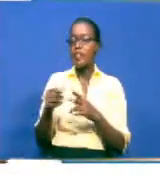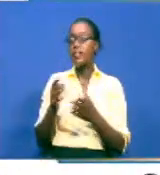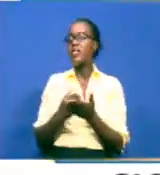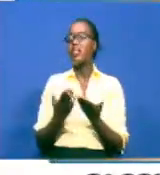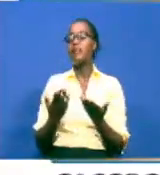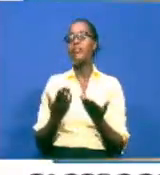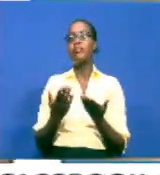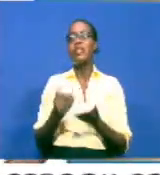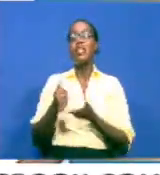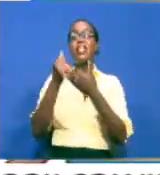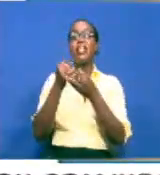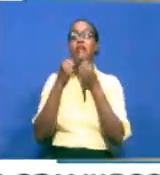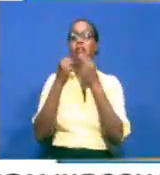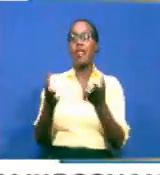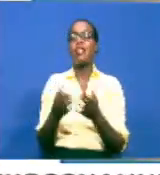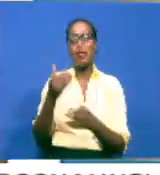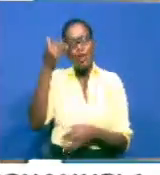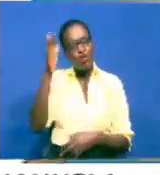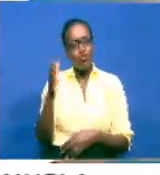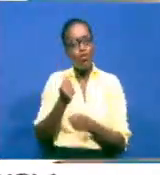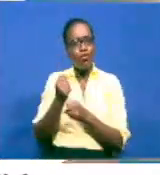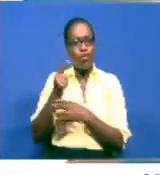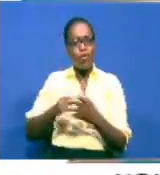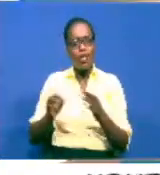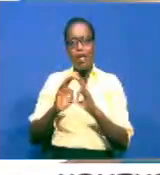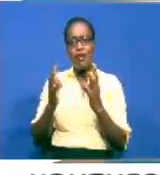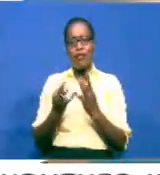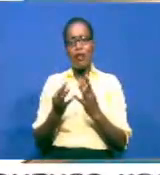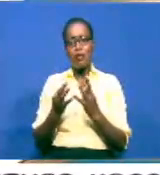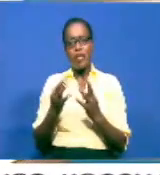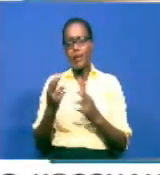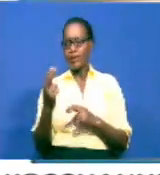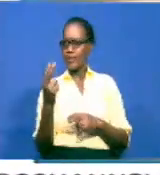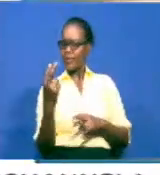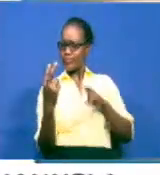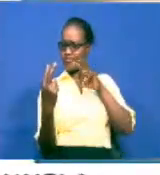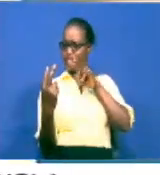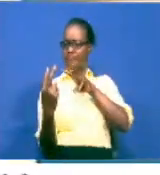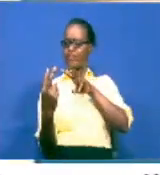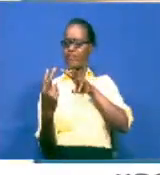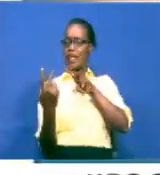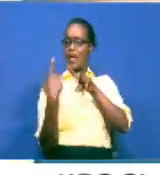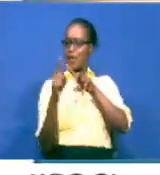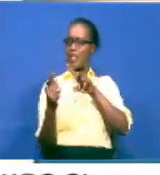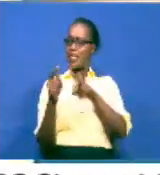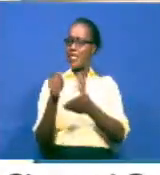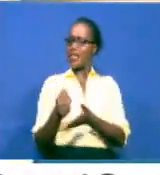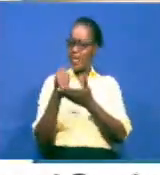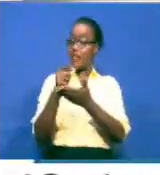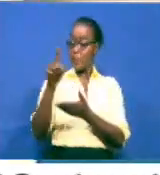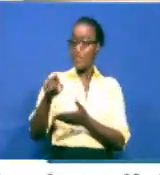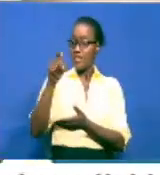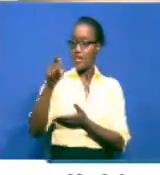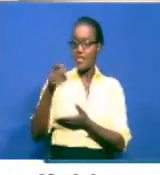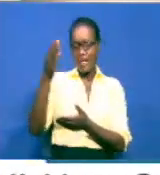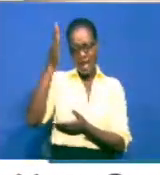of them are helpless, they don't know what to do, their families are looking unto them, they need to be cushioned. And I think this is a good move that the